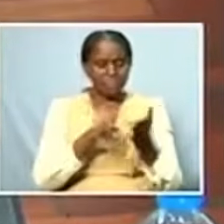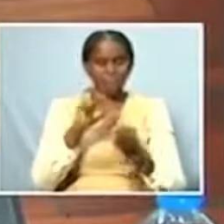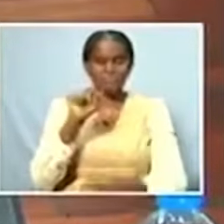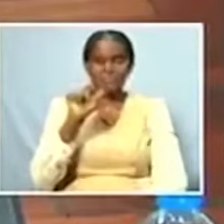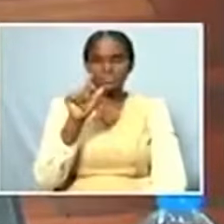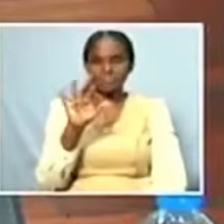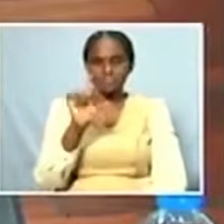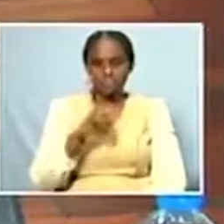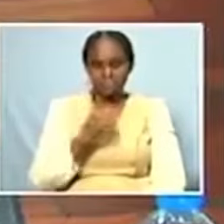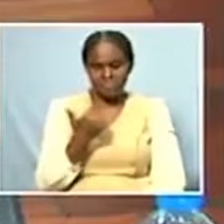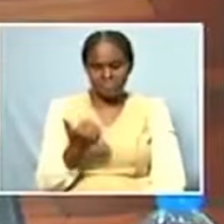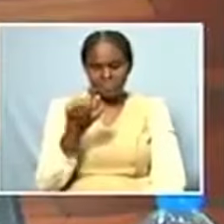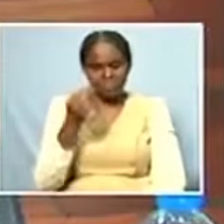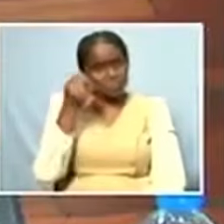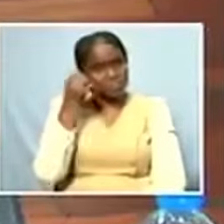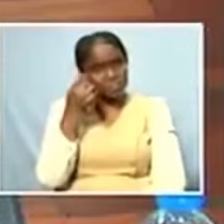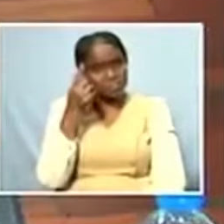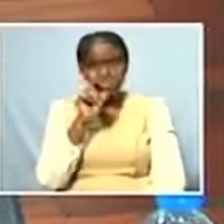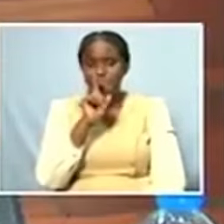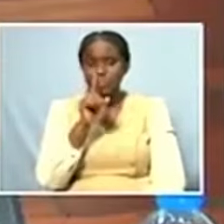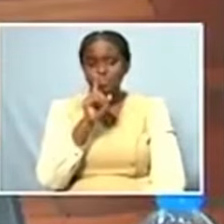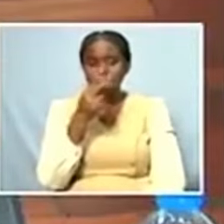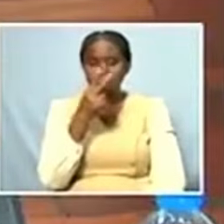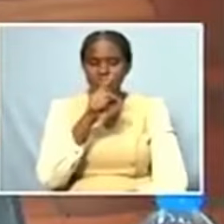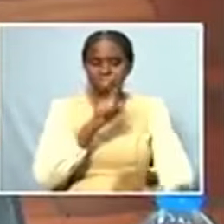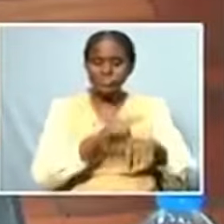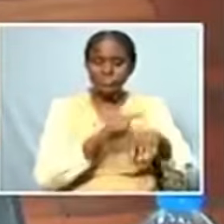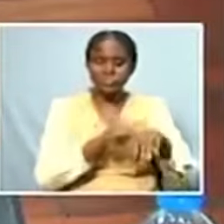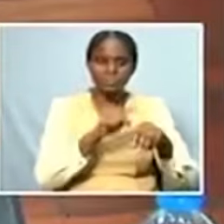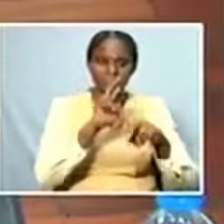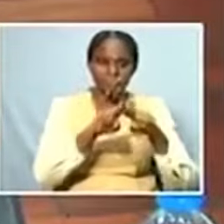So would want to understand, looking at the period, Mr. Chairman,